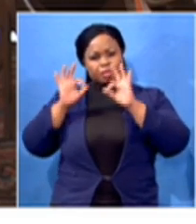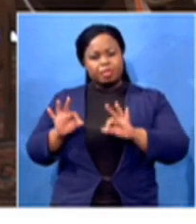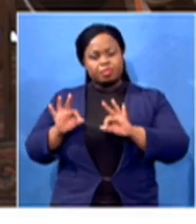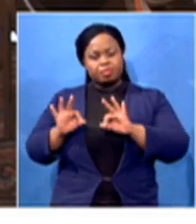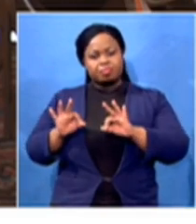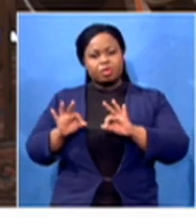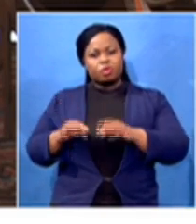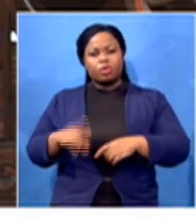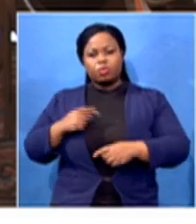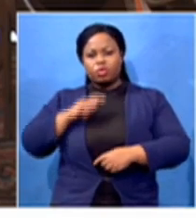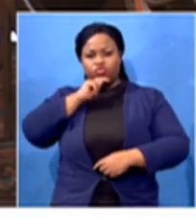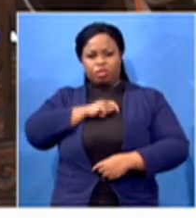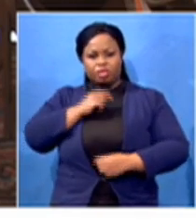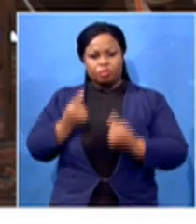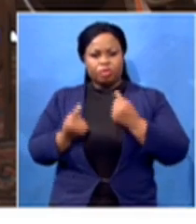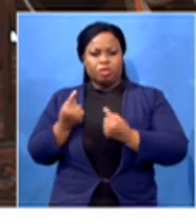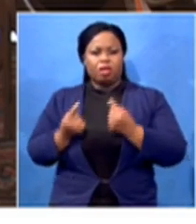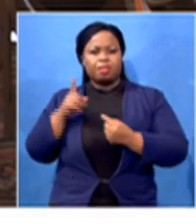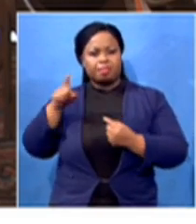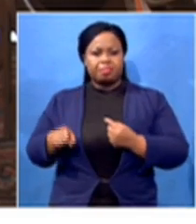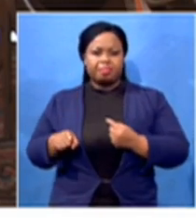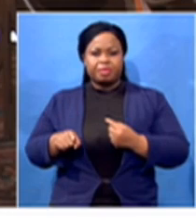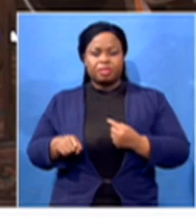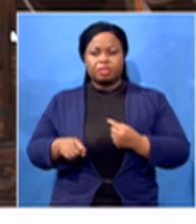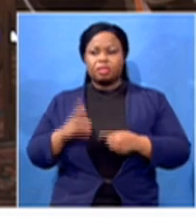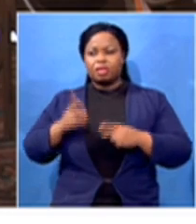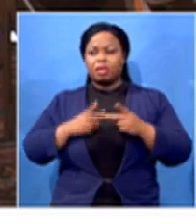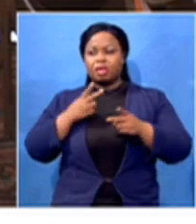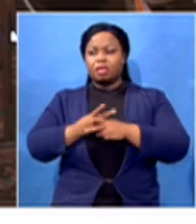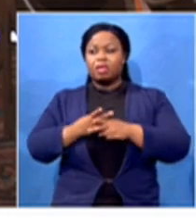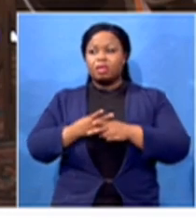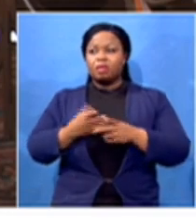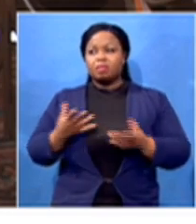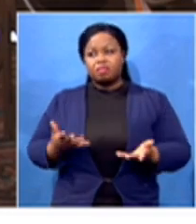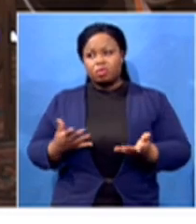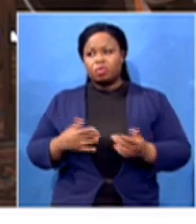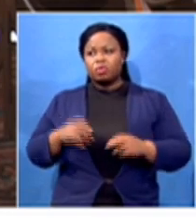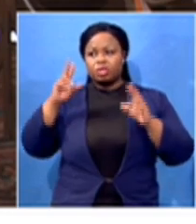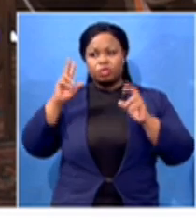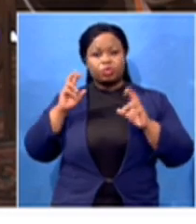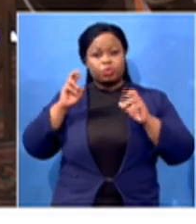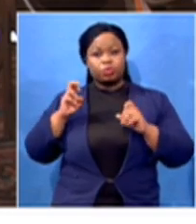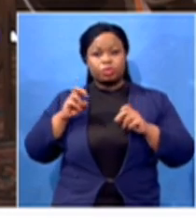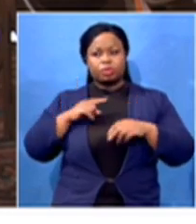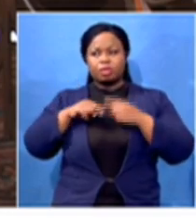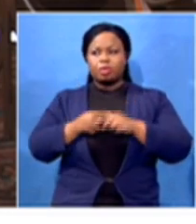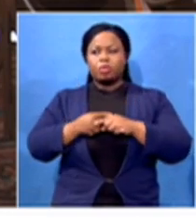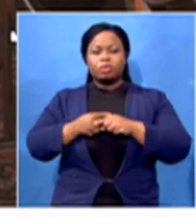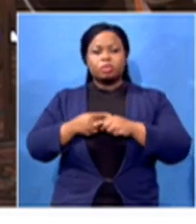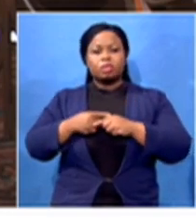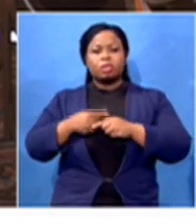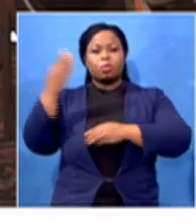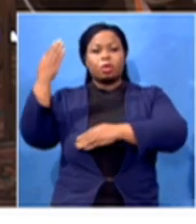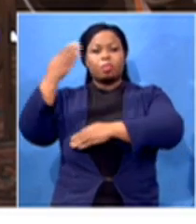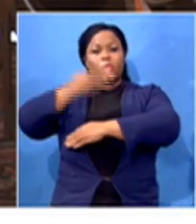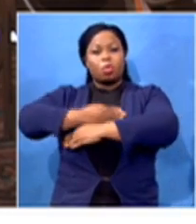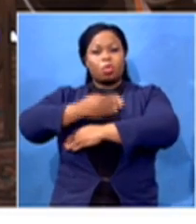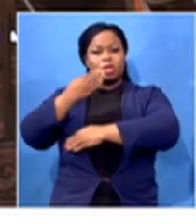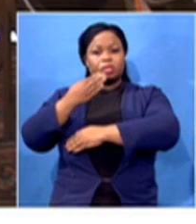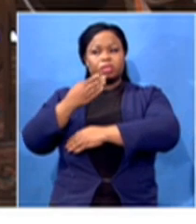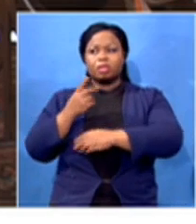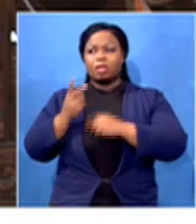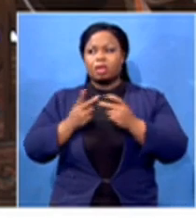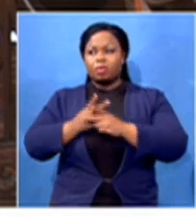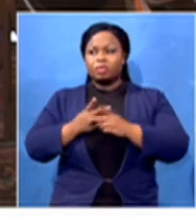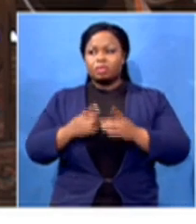faith and begin to deal with these long-standing issues around our borders. So we have agreed to